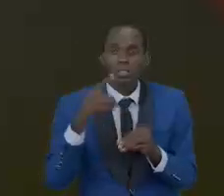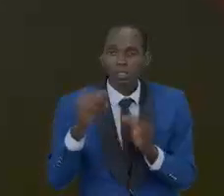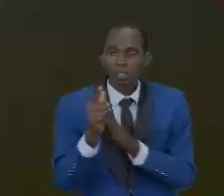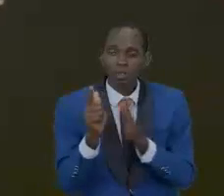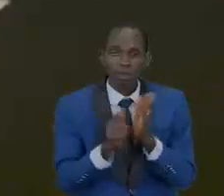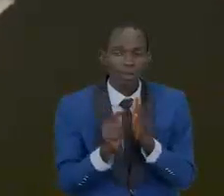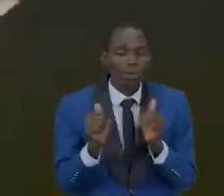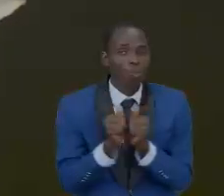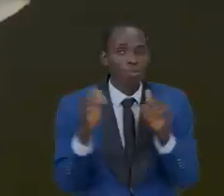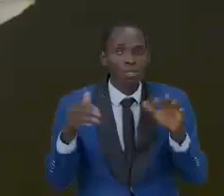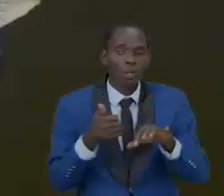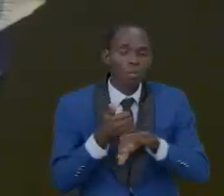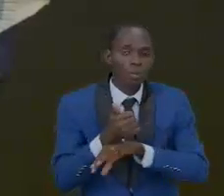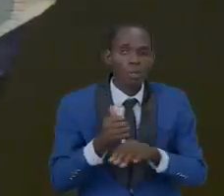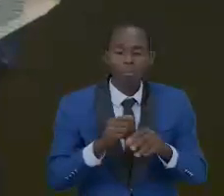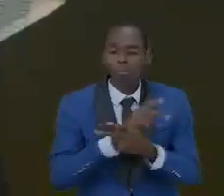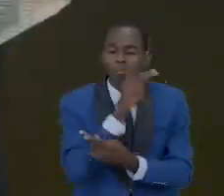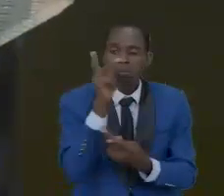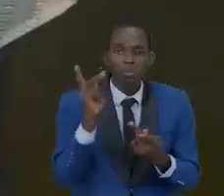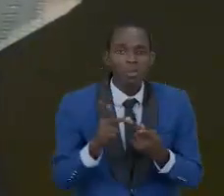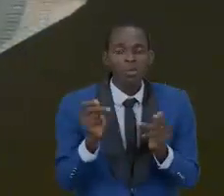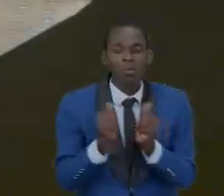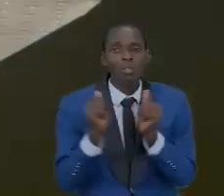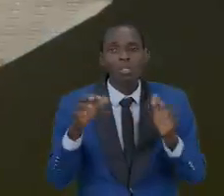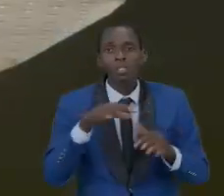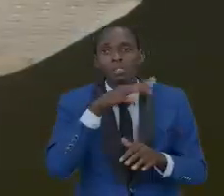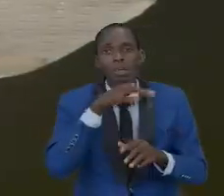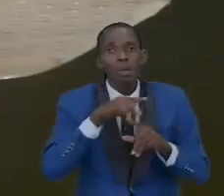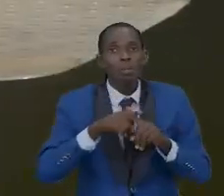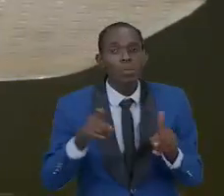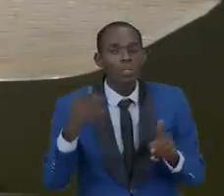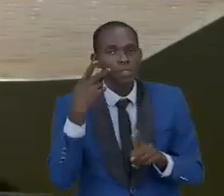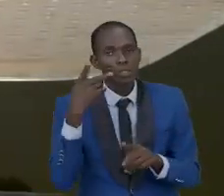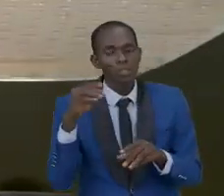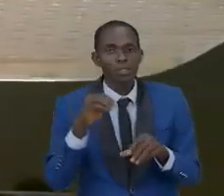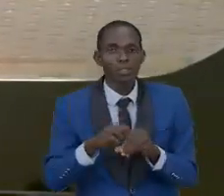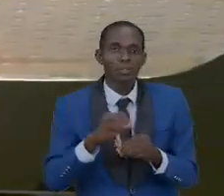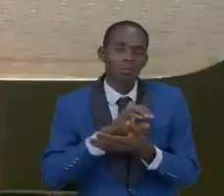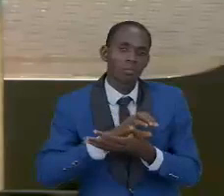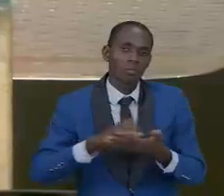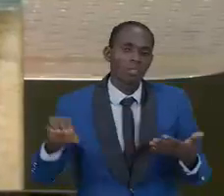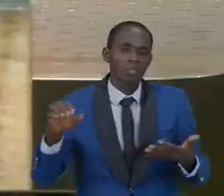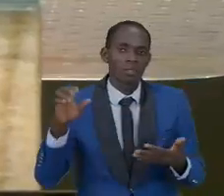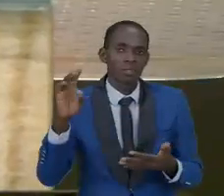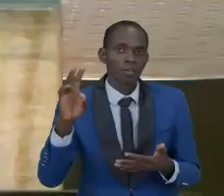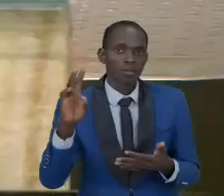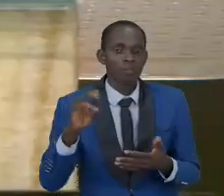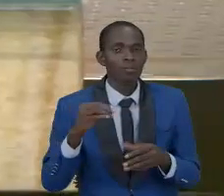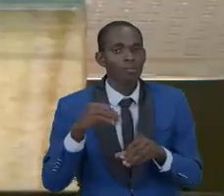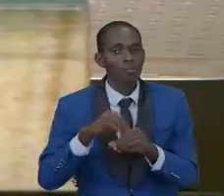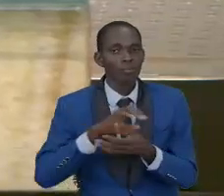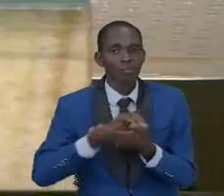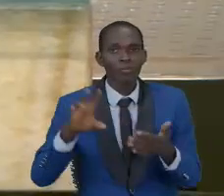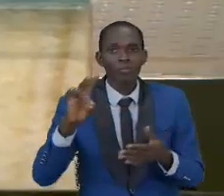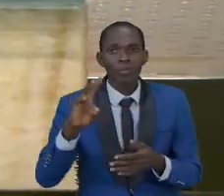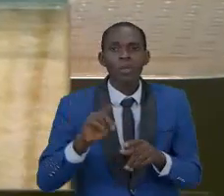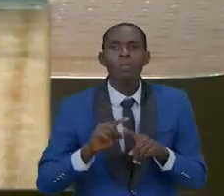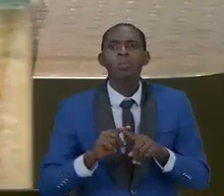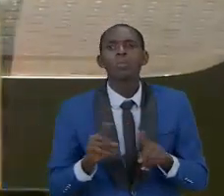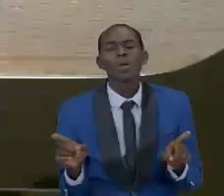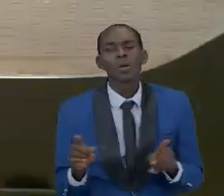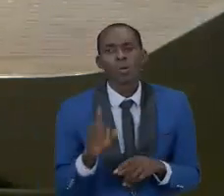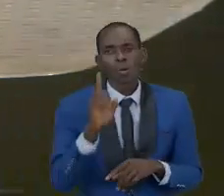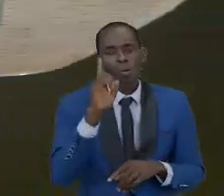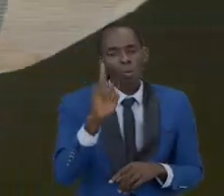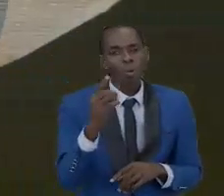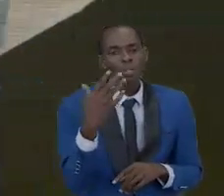English perfect spotless but look at myself seven it says in verse 7 board what things